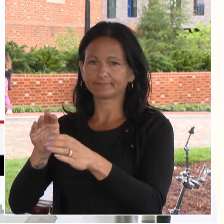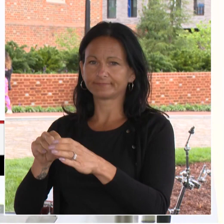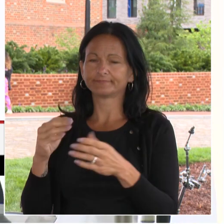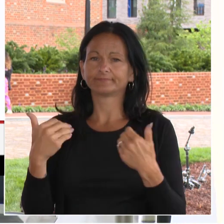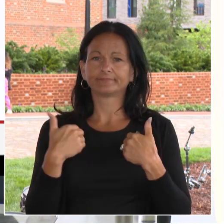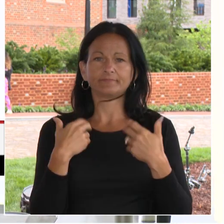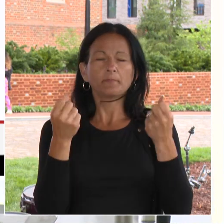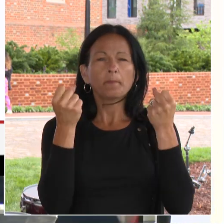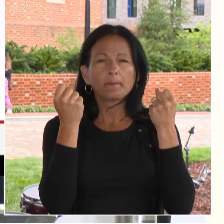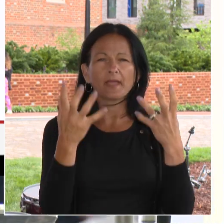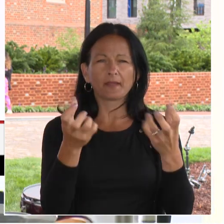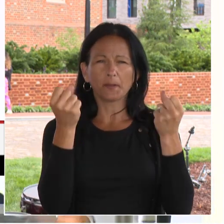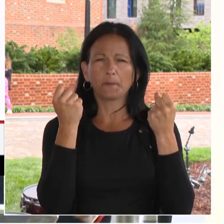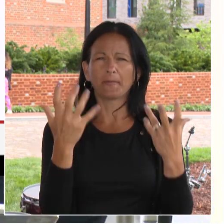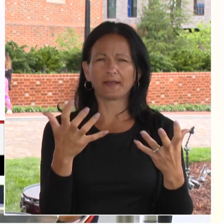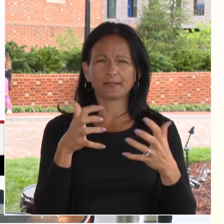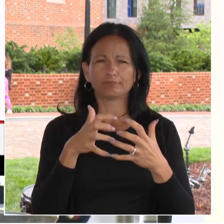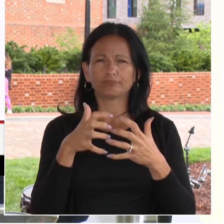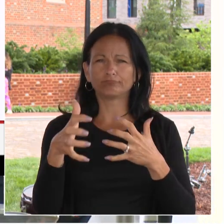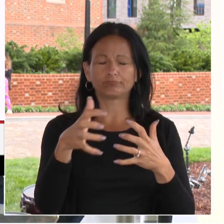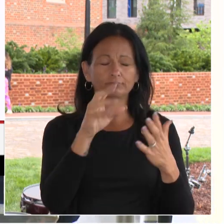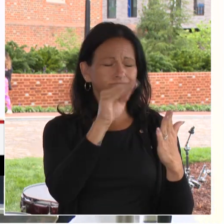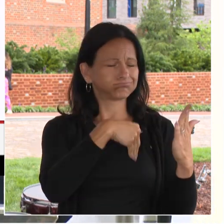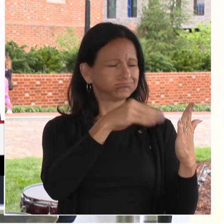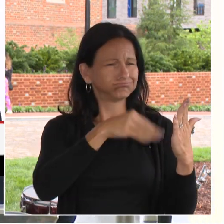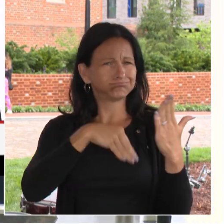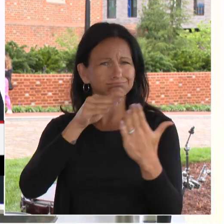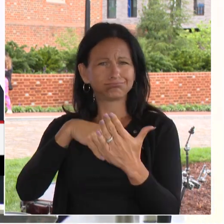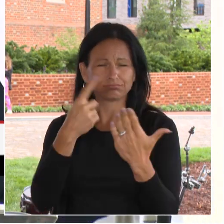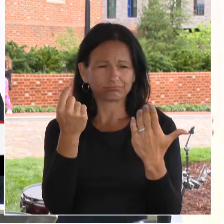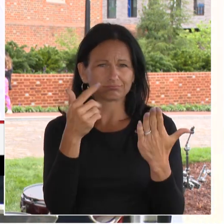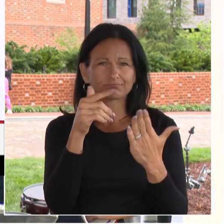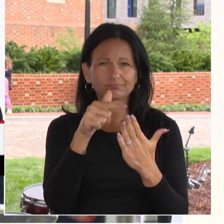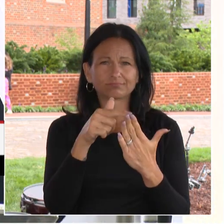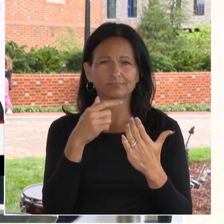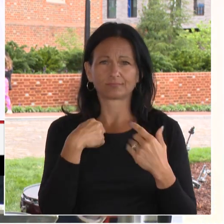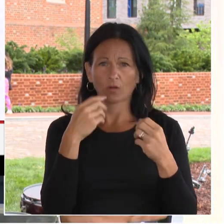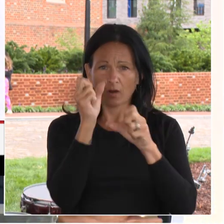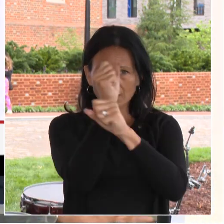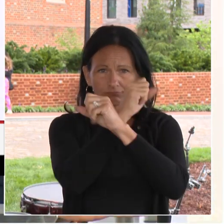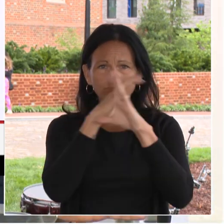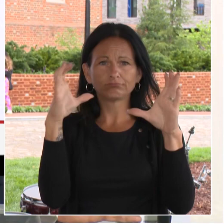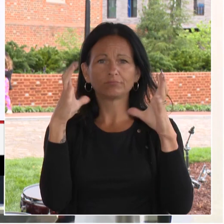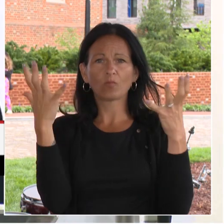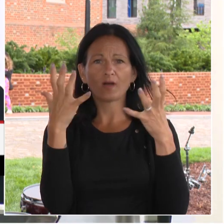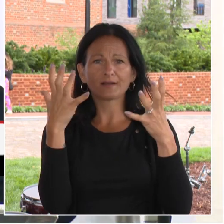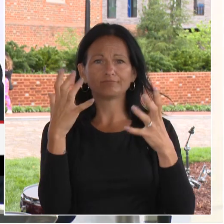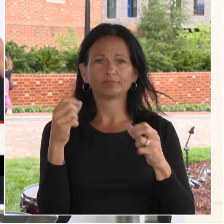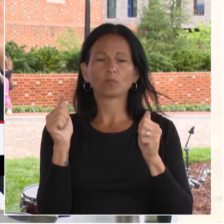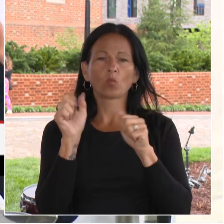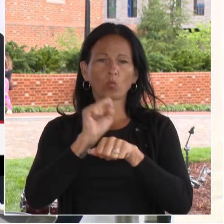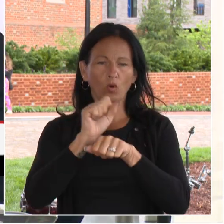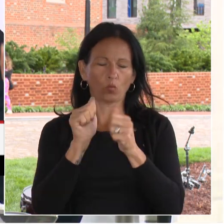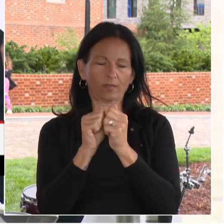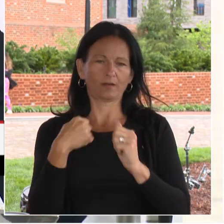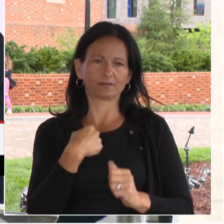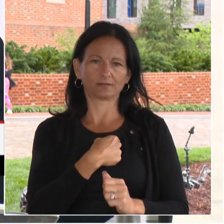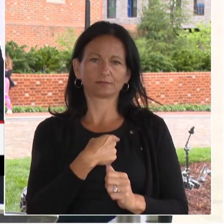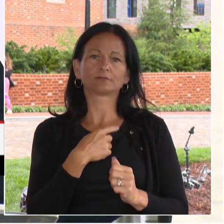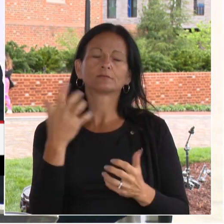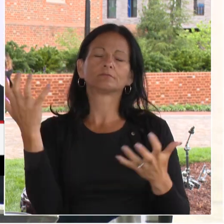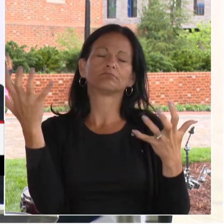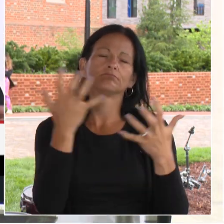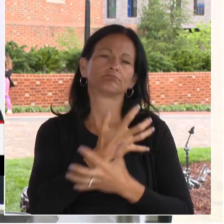consultants who captured and refined that vision. And they rolled with us with all of our crazy ideas. And trust me, there were tons of